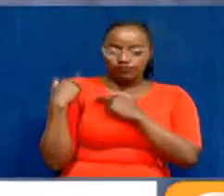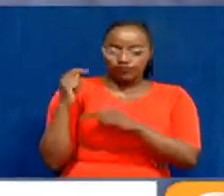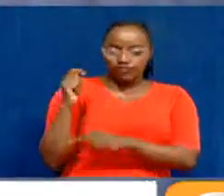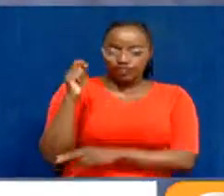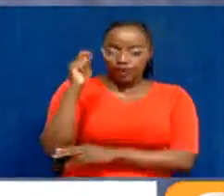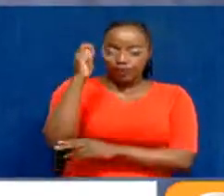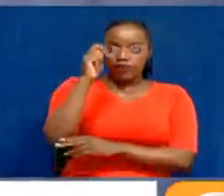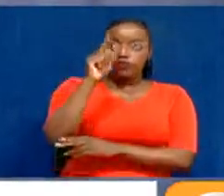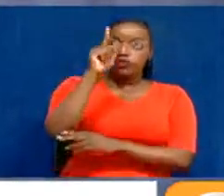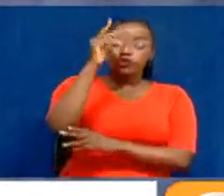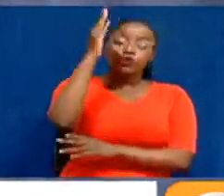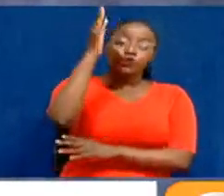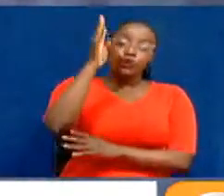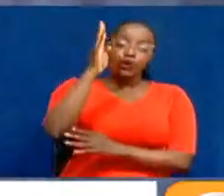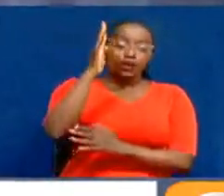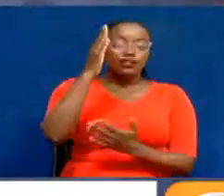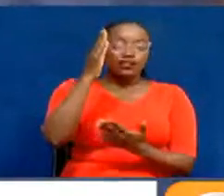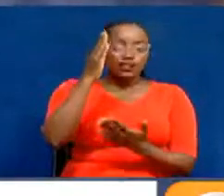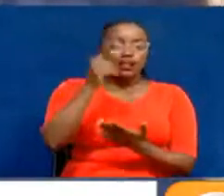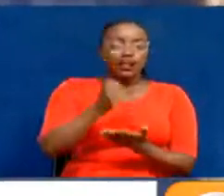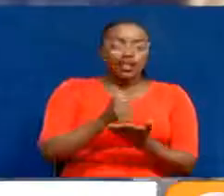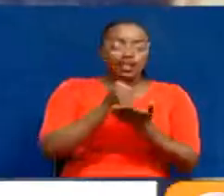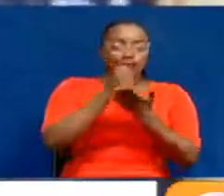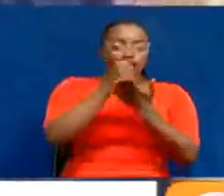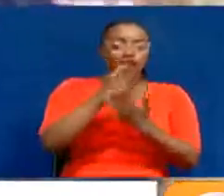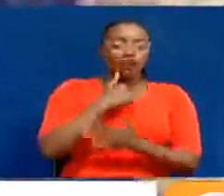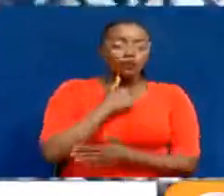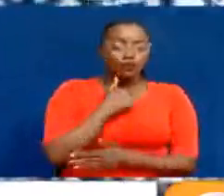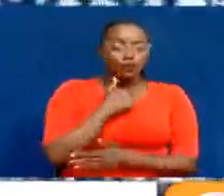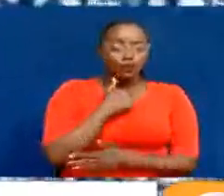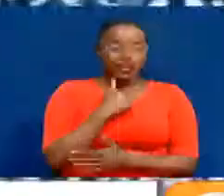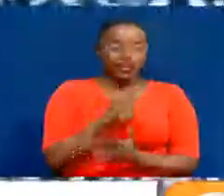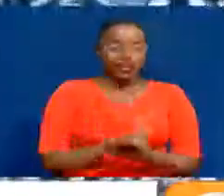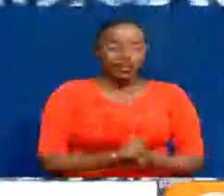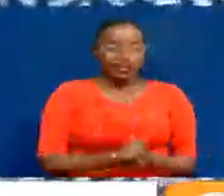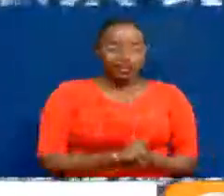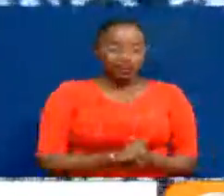urais. Ewe Mwenyezi Mungu unisaidie.